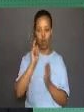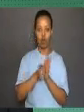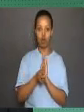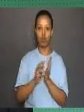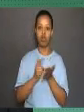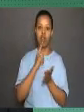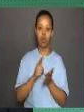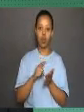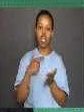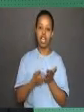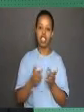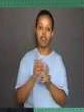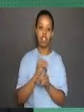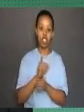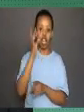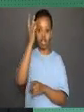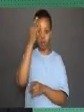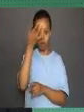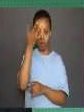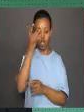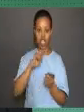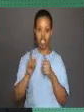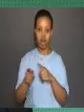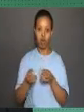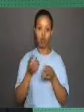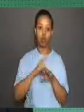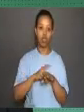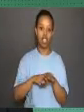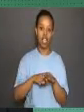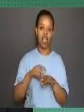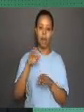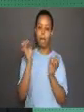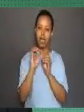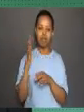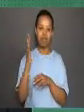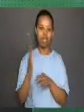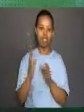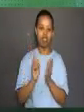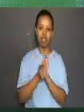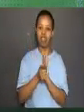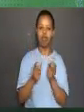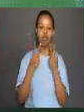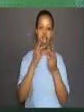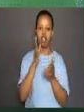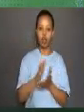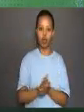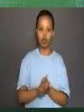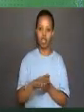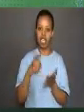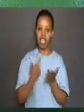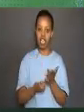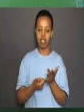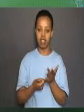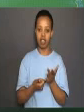Functional diseases are those that do not show any symptoms. The structure of